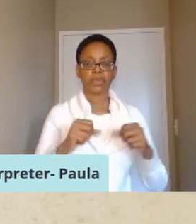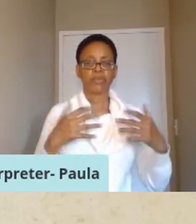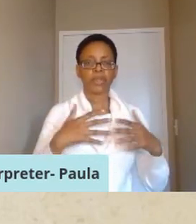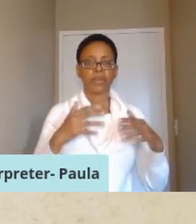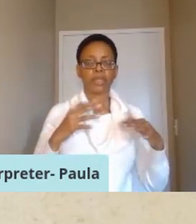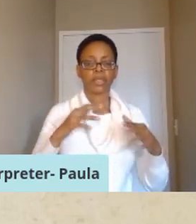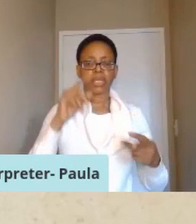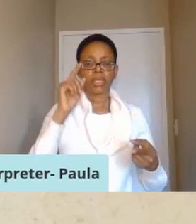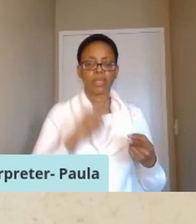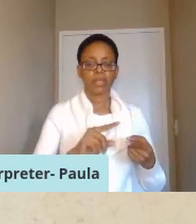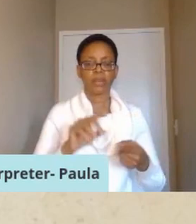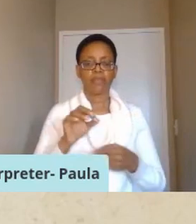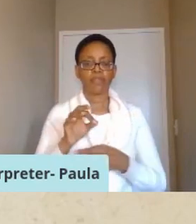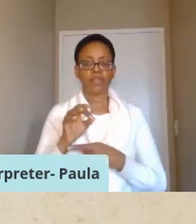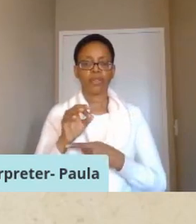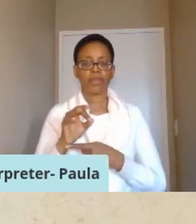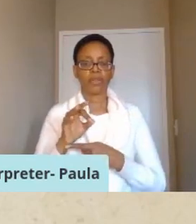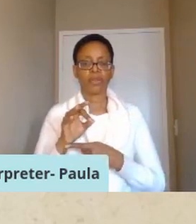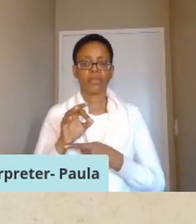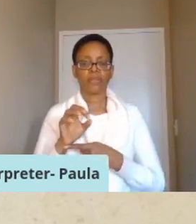anxiety for the treatment of the wahm.